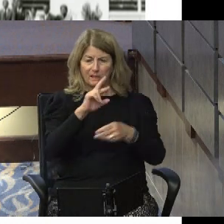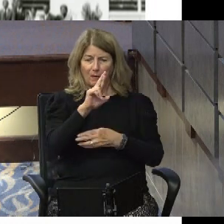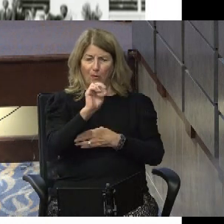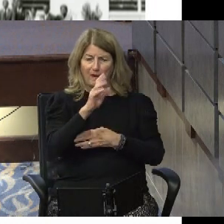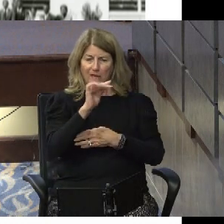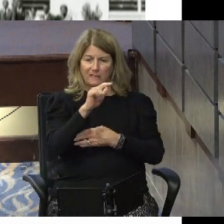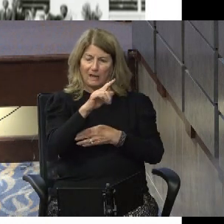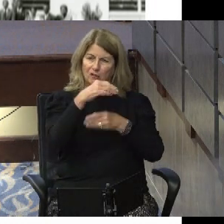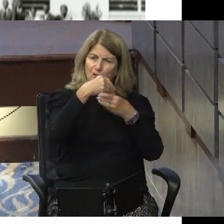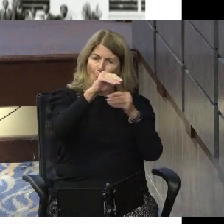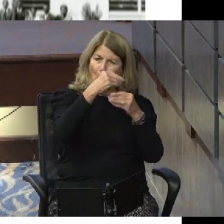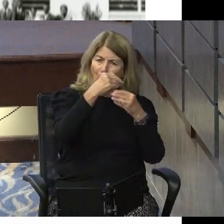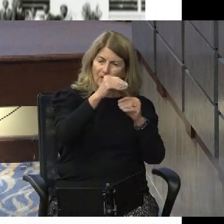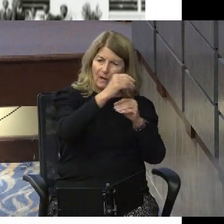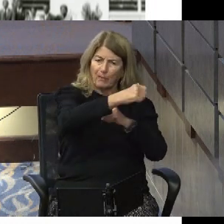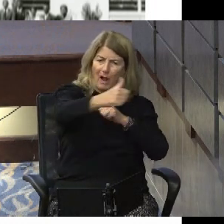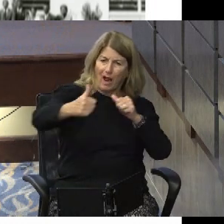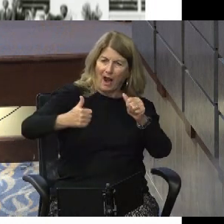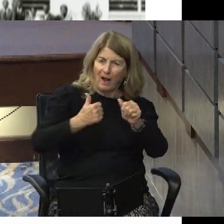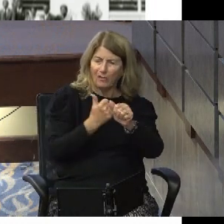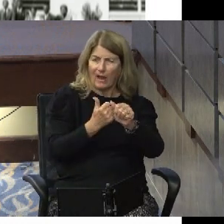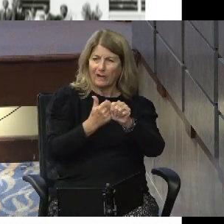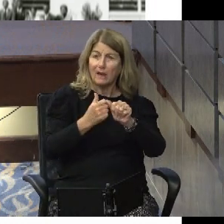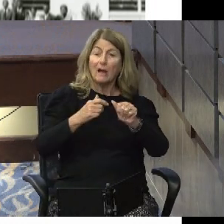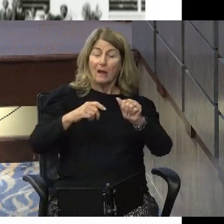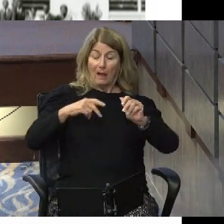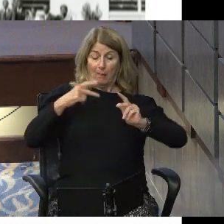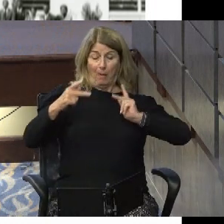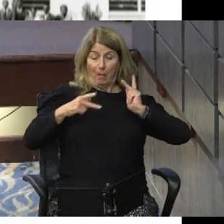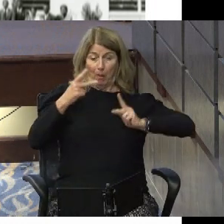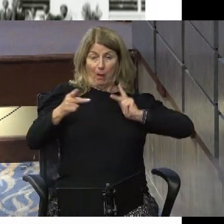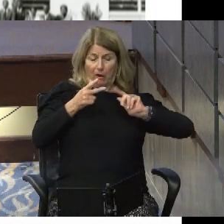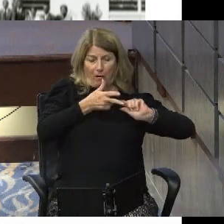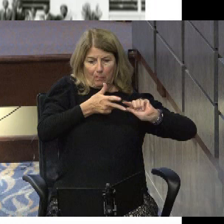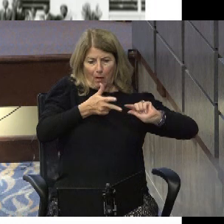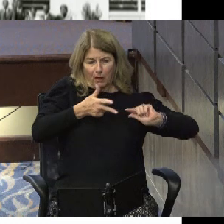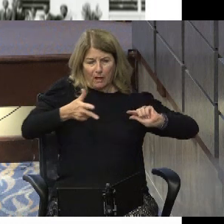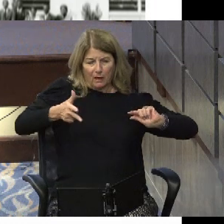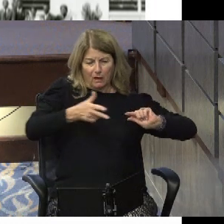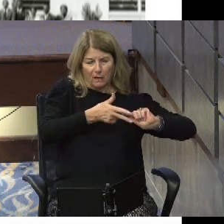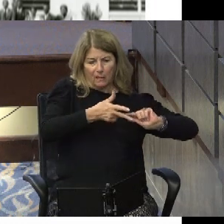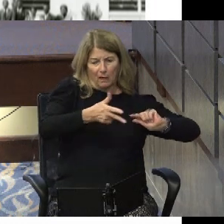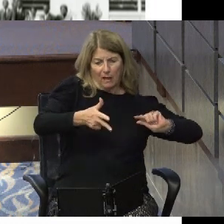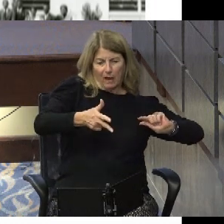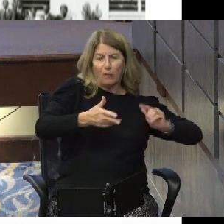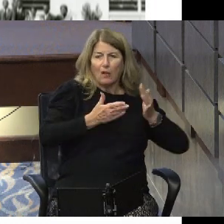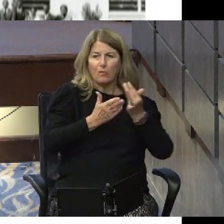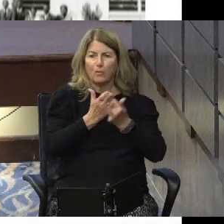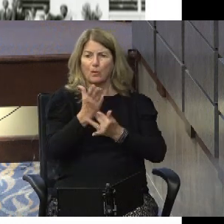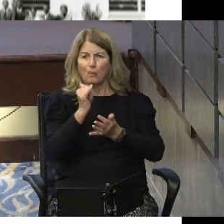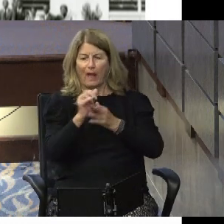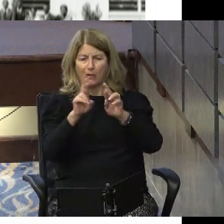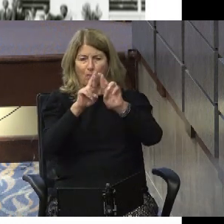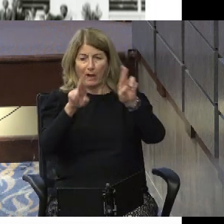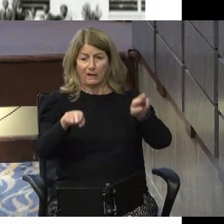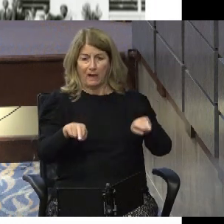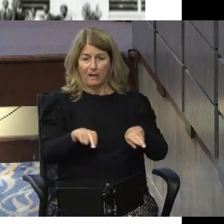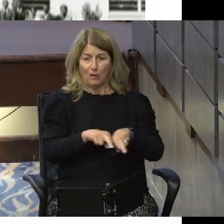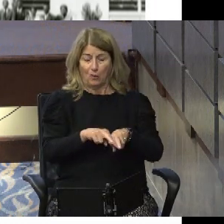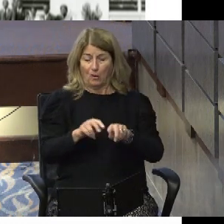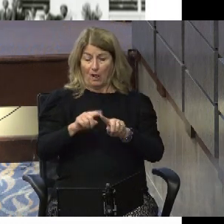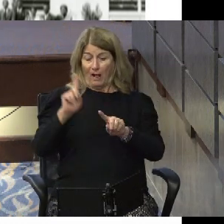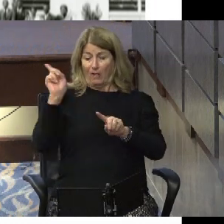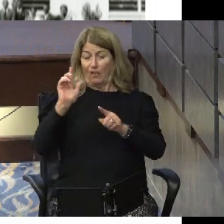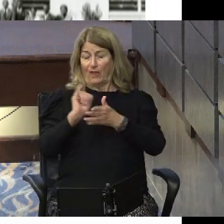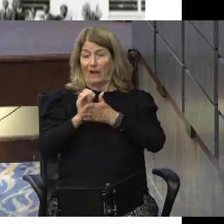that is a public parking garage. And coming down through that red rectangle is a paseo that leads people